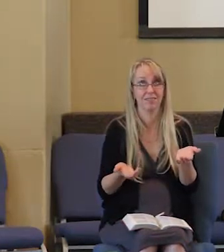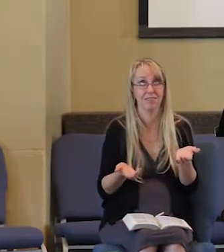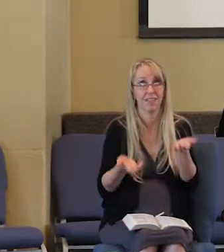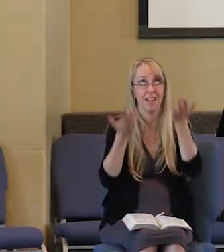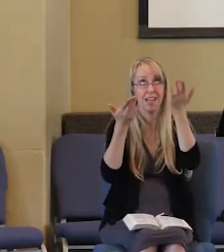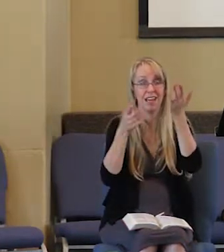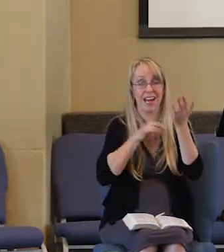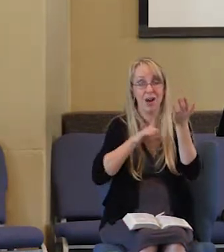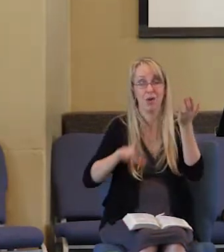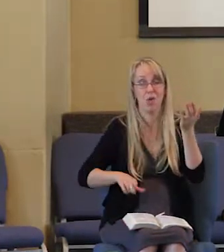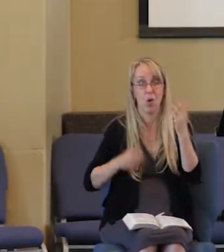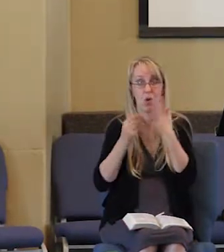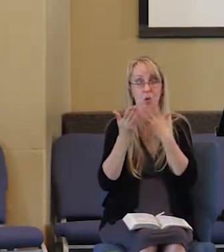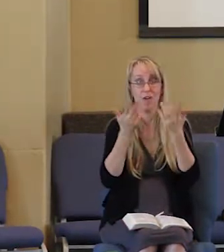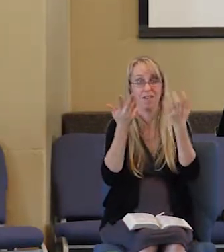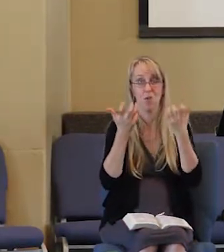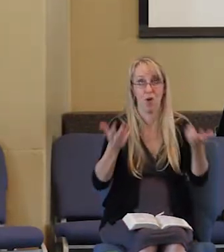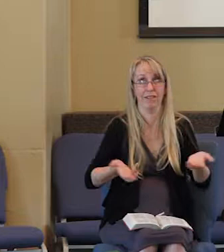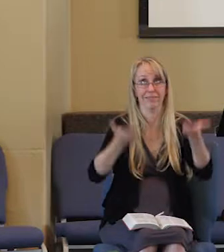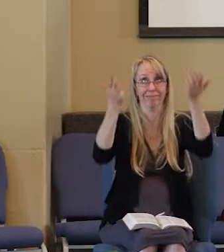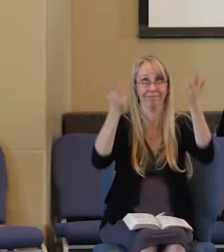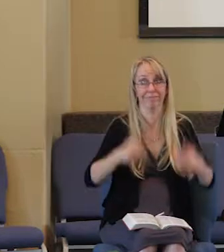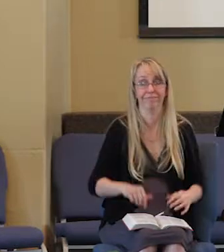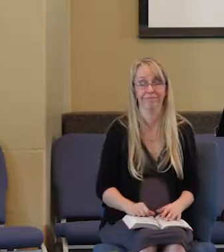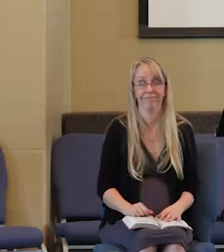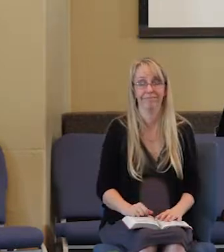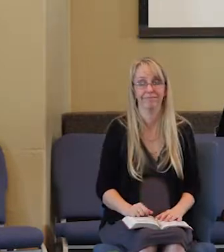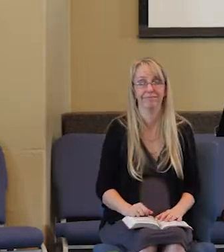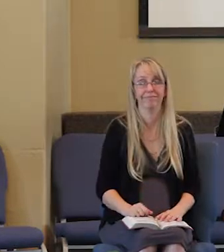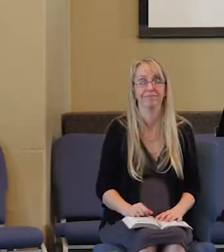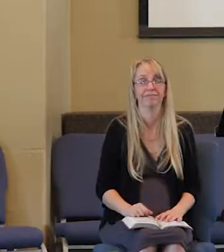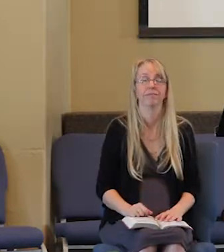Lord, whatever you want.